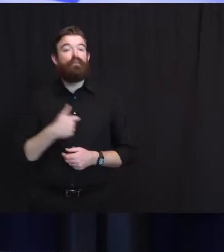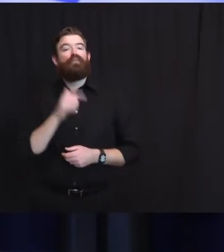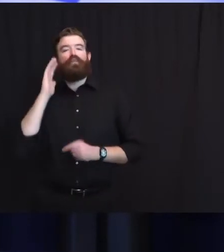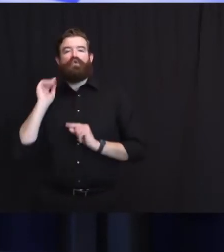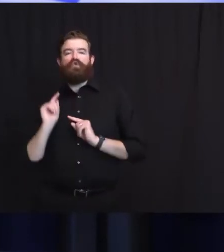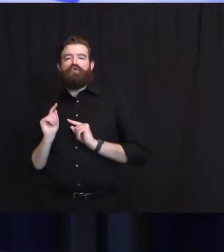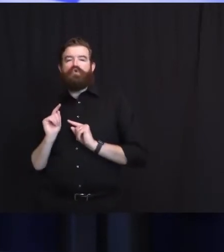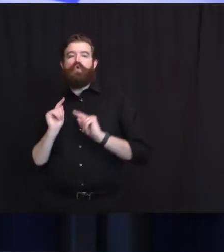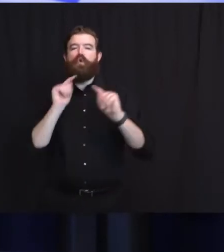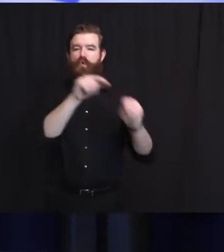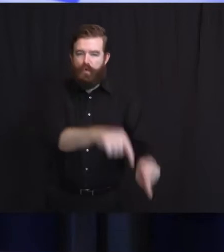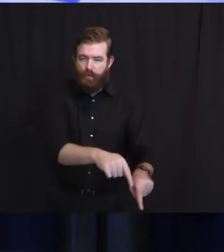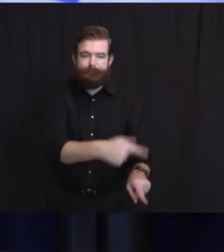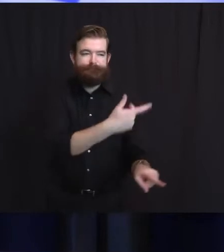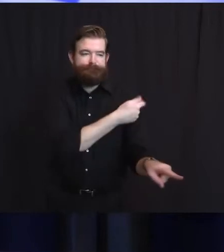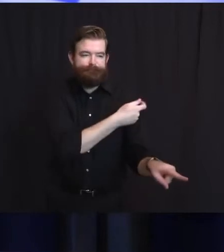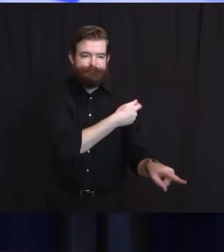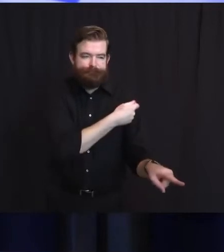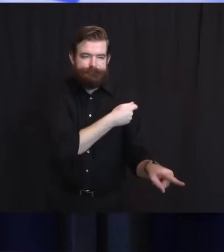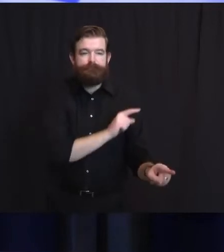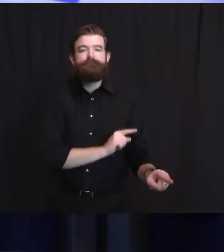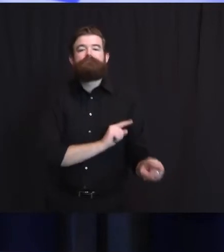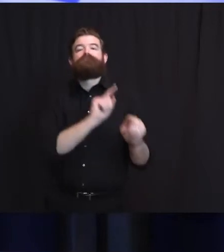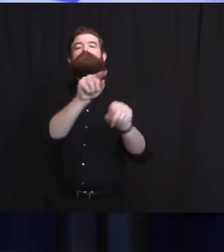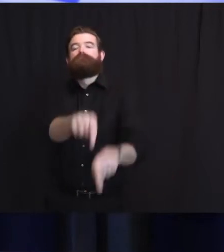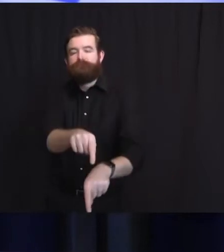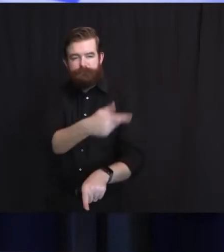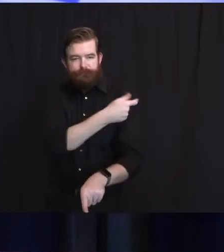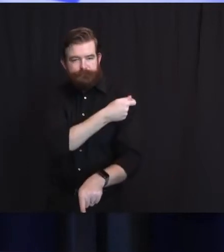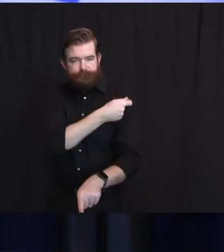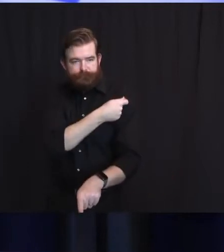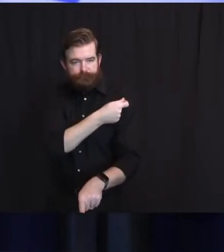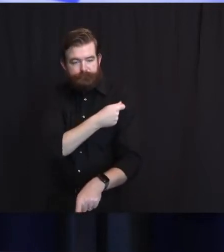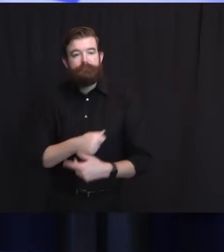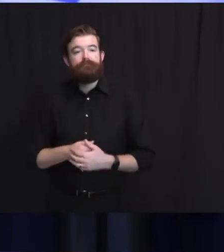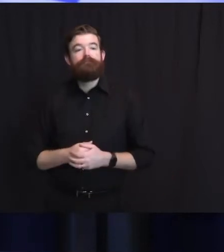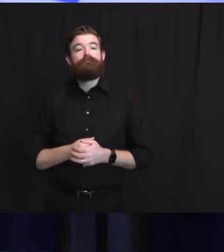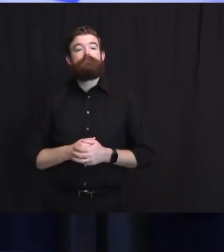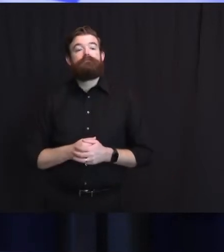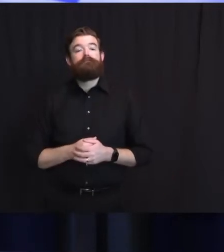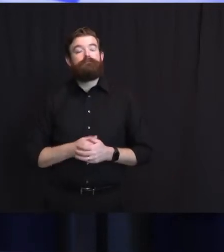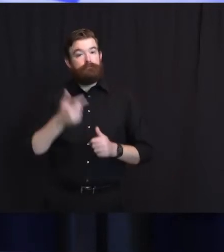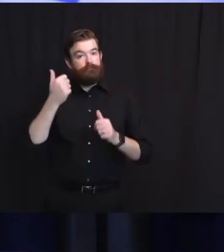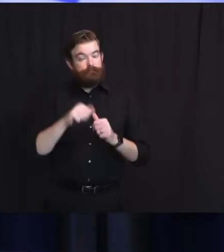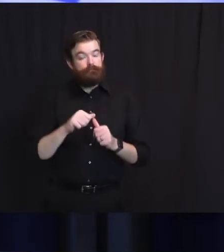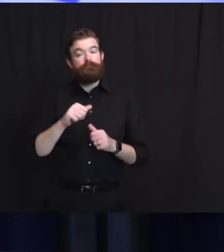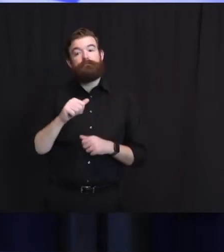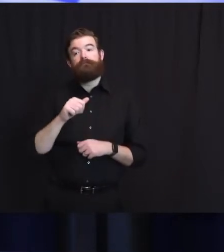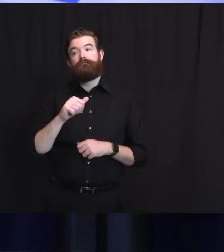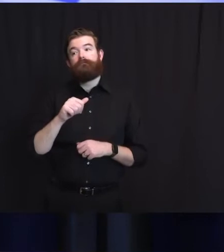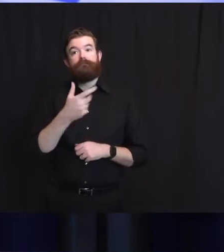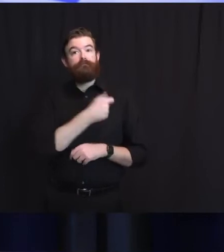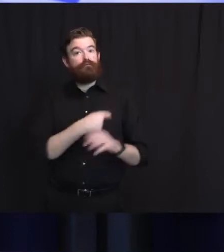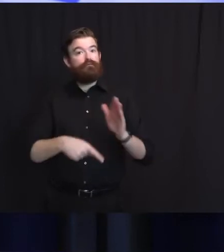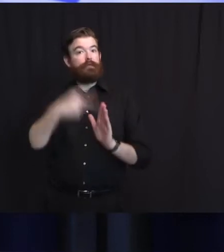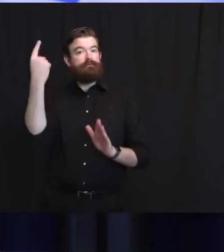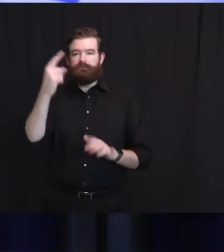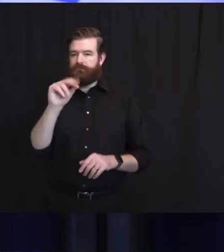And remember, it's two vaccinations. It's a two-shot deal. So this is a big program. And